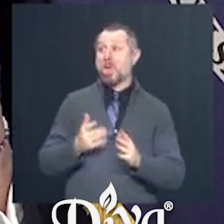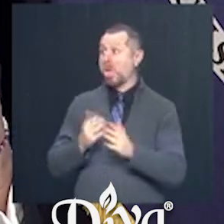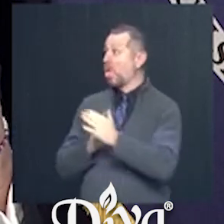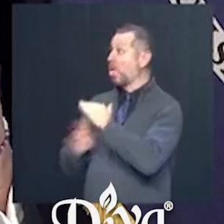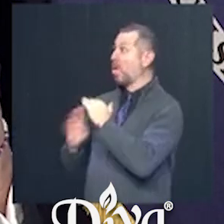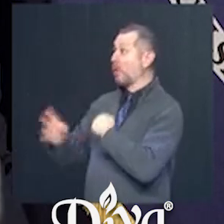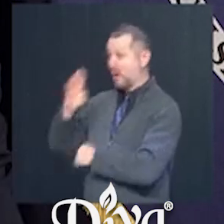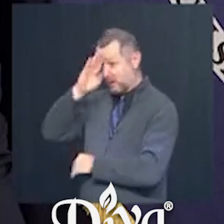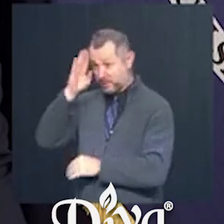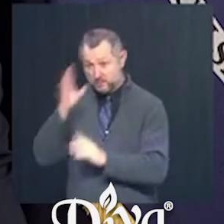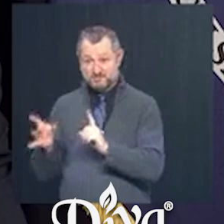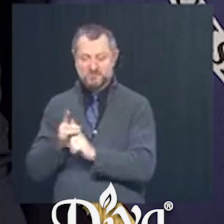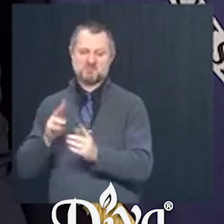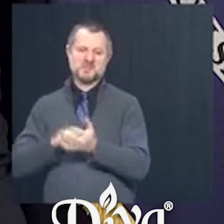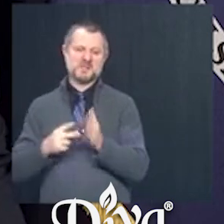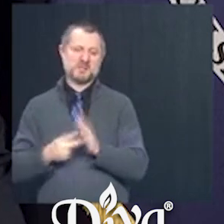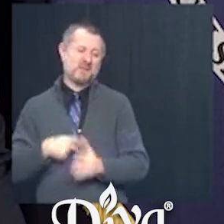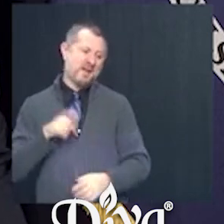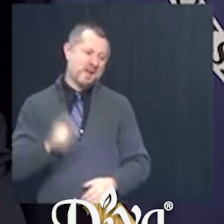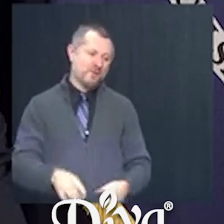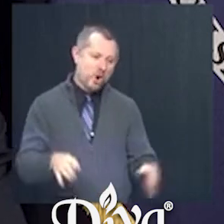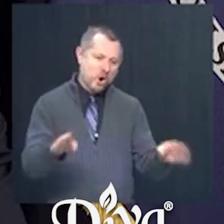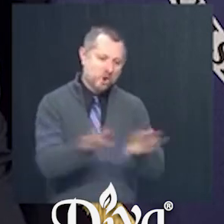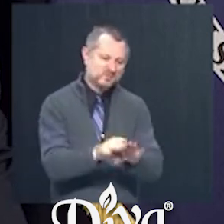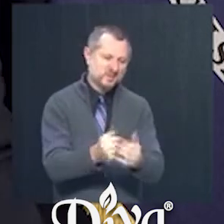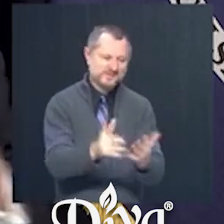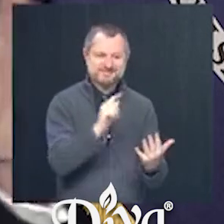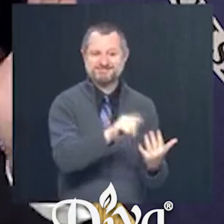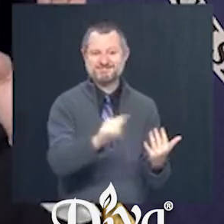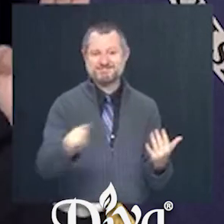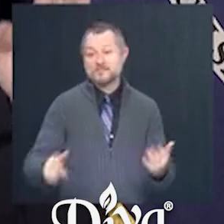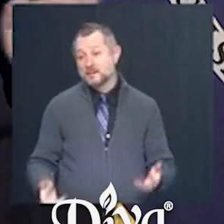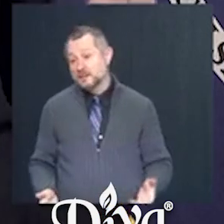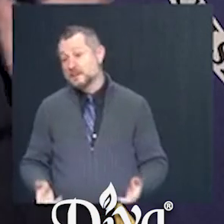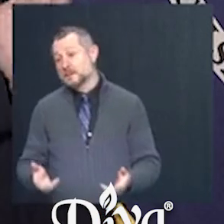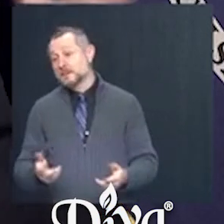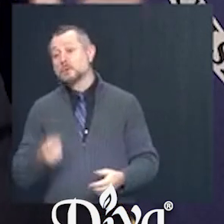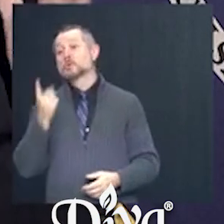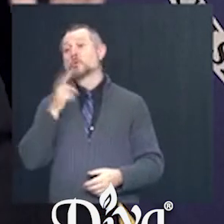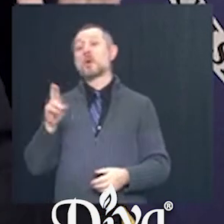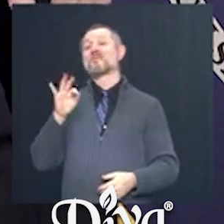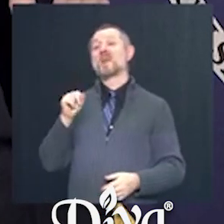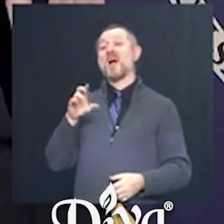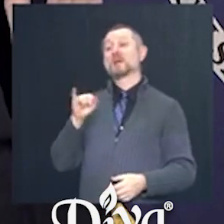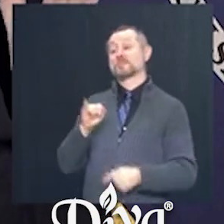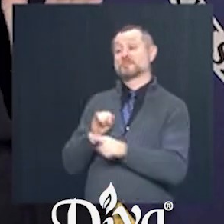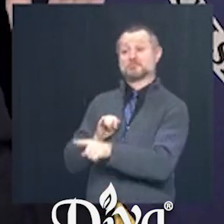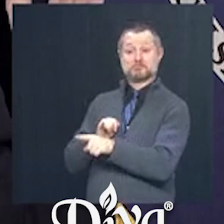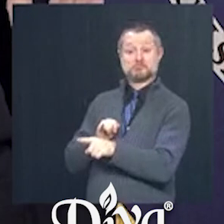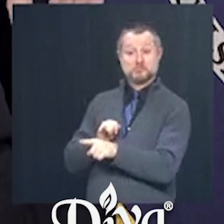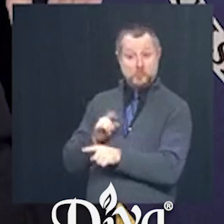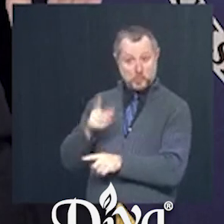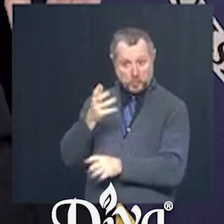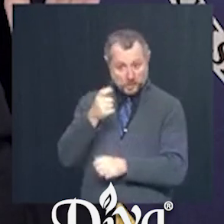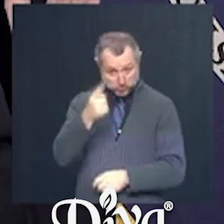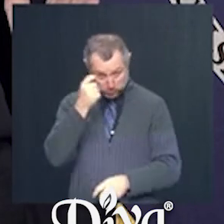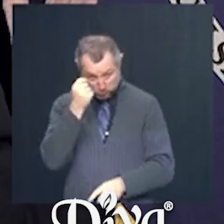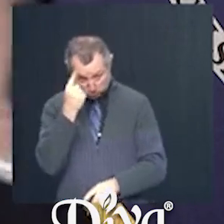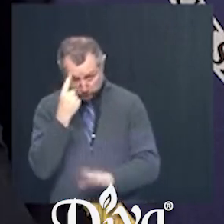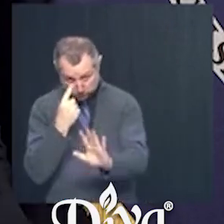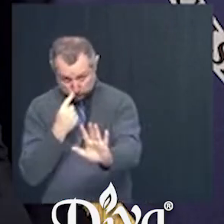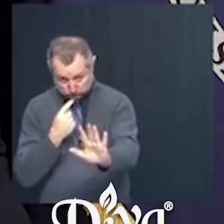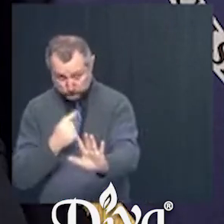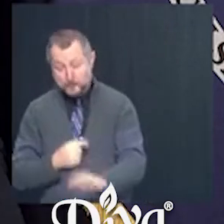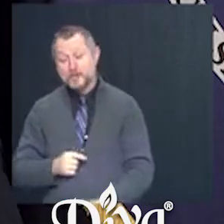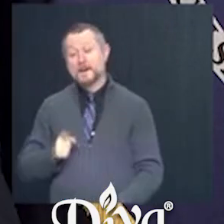choice but to go to close down. Now, Dr. Fauci, just to get the full parameter here, right? Because